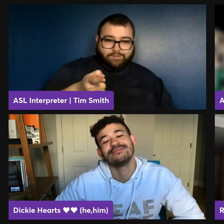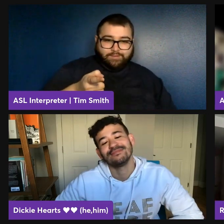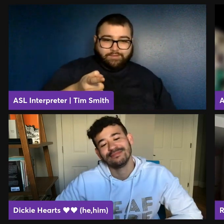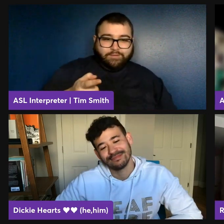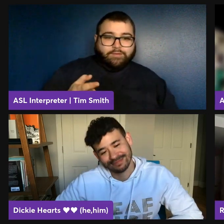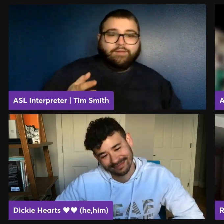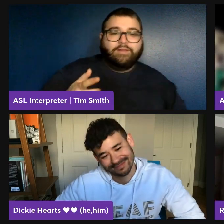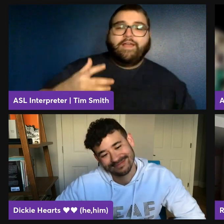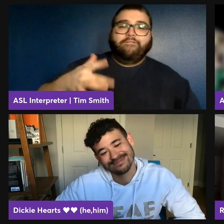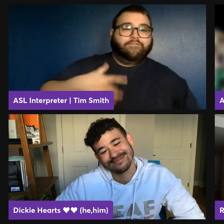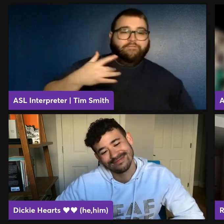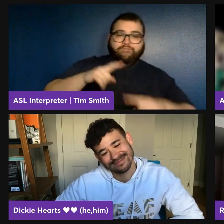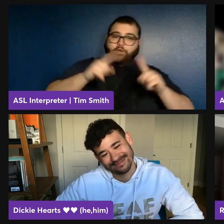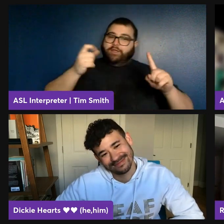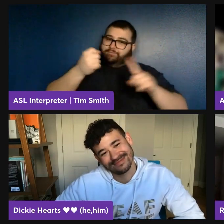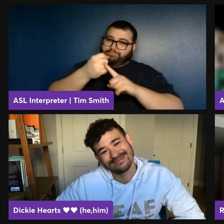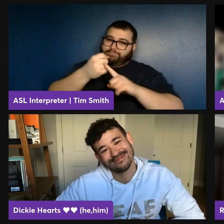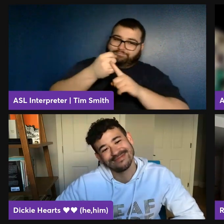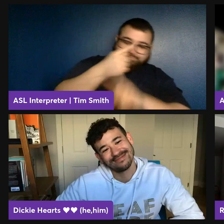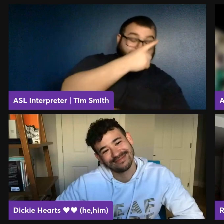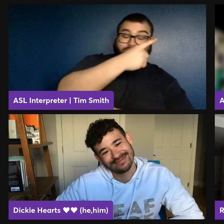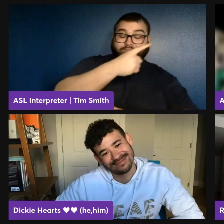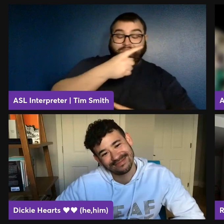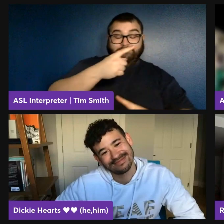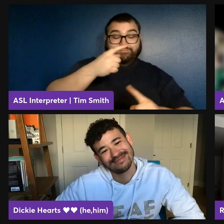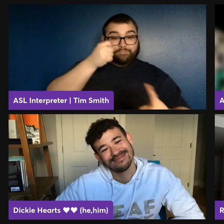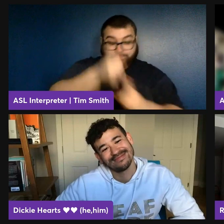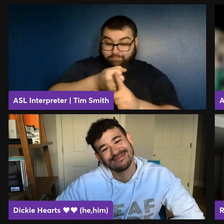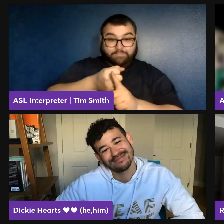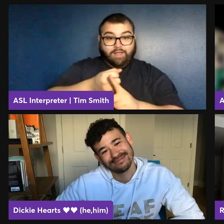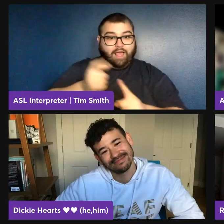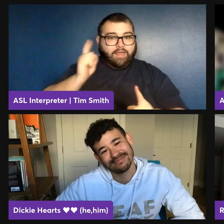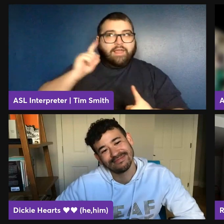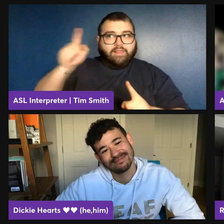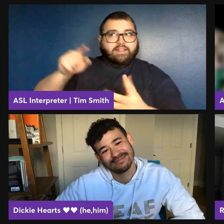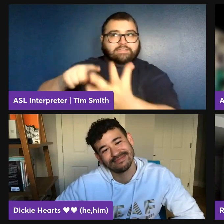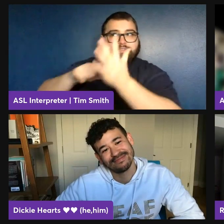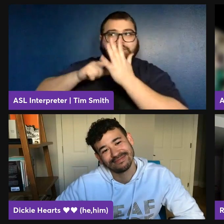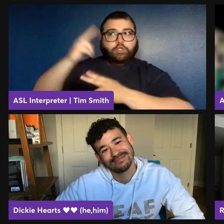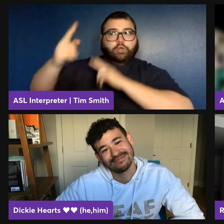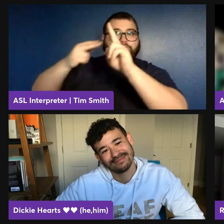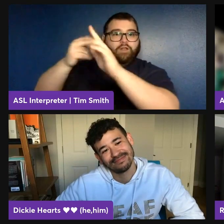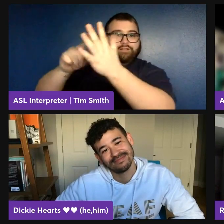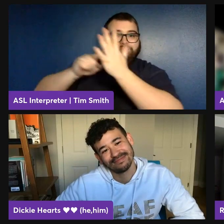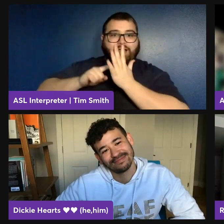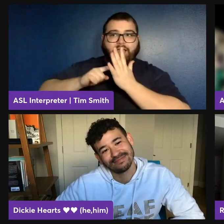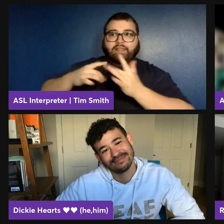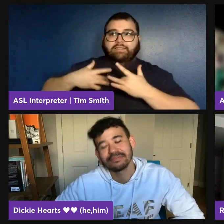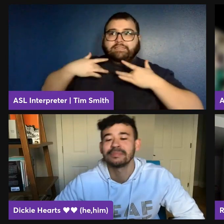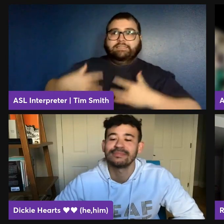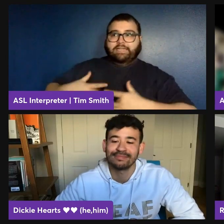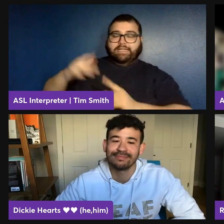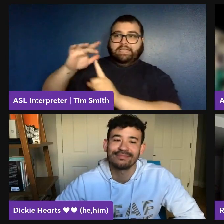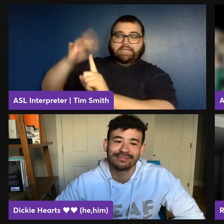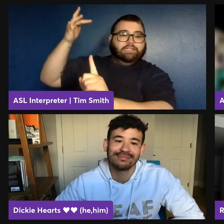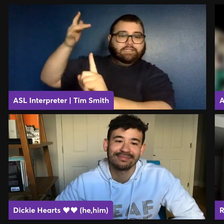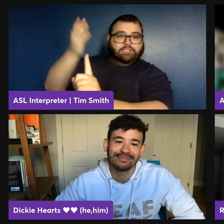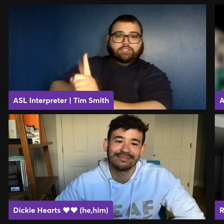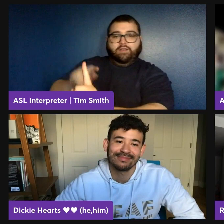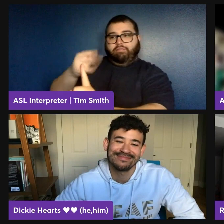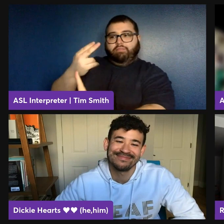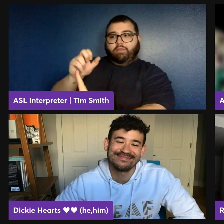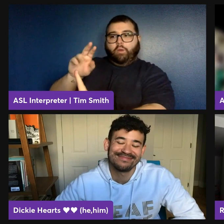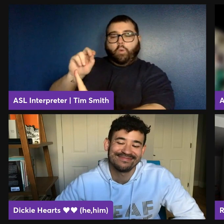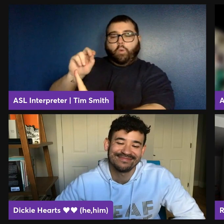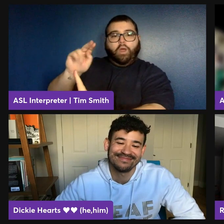serendipitous. And I said, I think this is a sign that Dickie is the one. And I'm grateful that Dickie